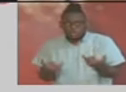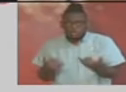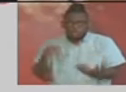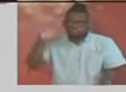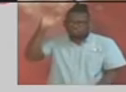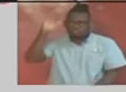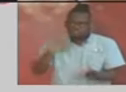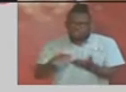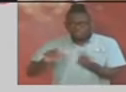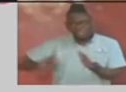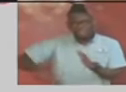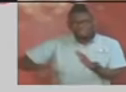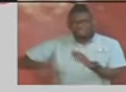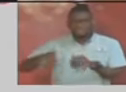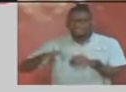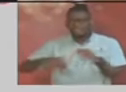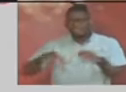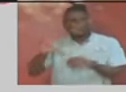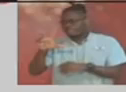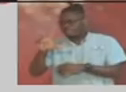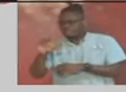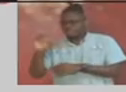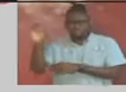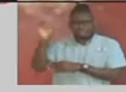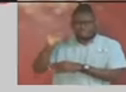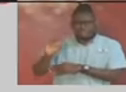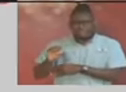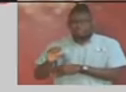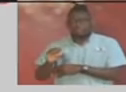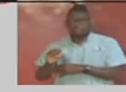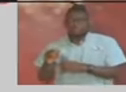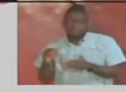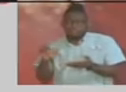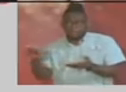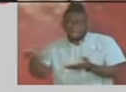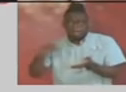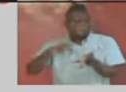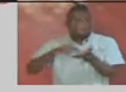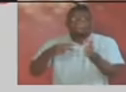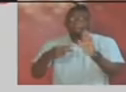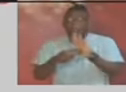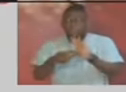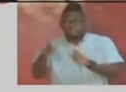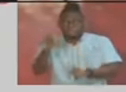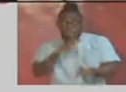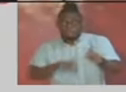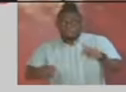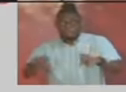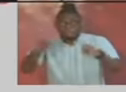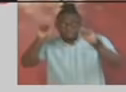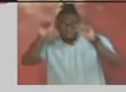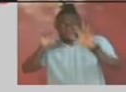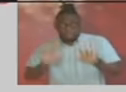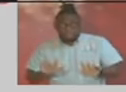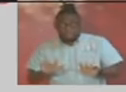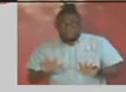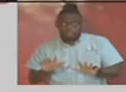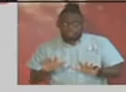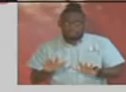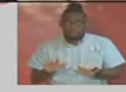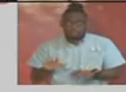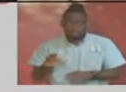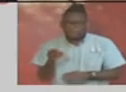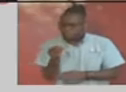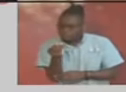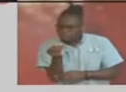3% in terms of our positivity rate, meaning that of those tested, there are very low levels of positivity coming back to